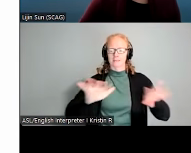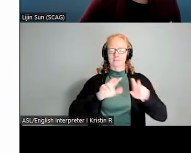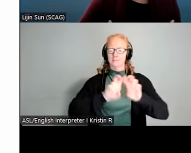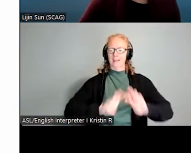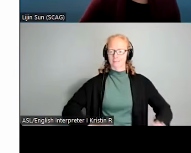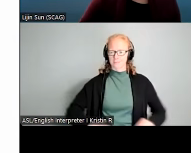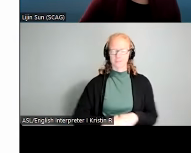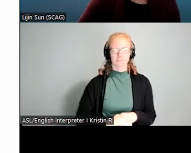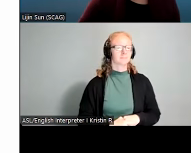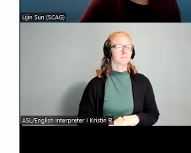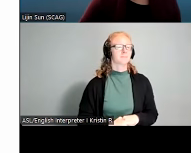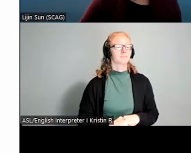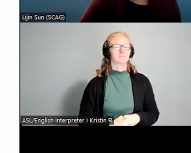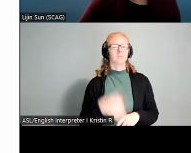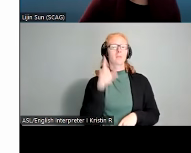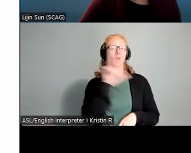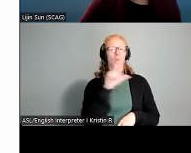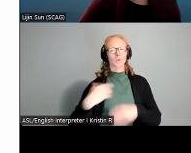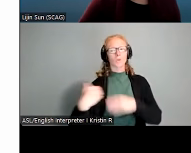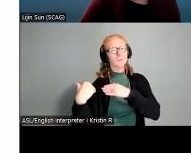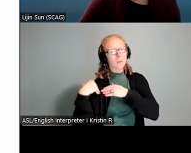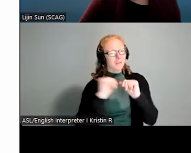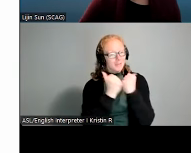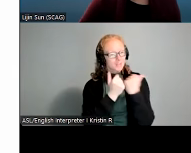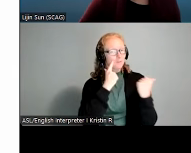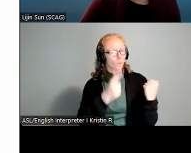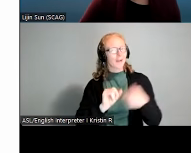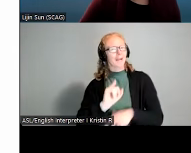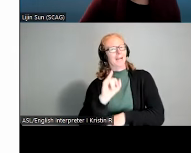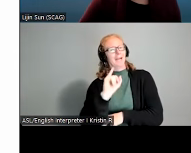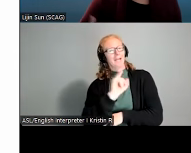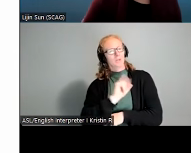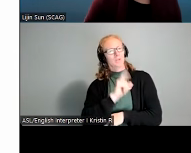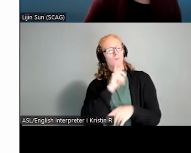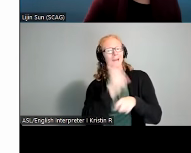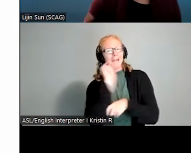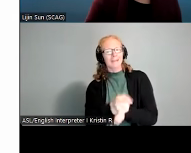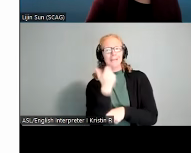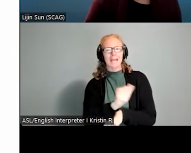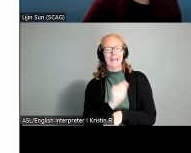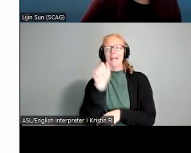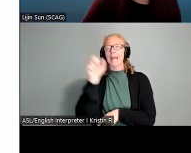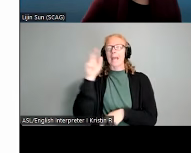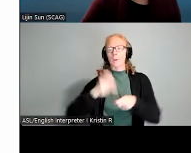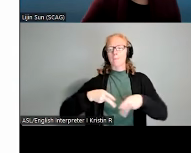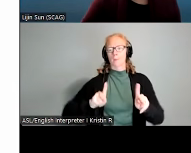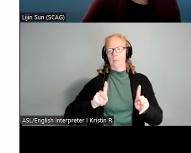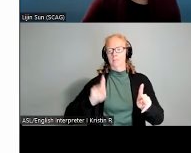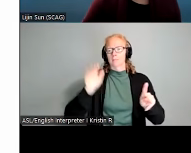is also a CEQA responsible agency for the issuance of air permits for the